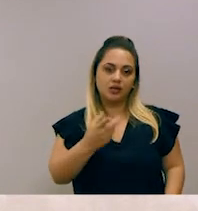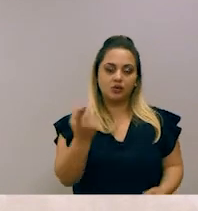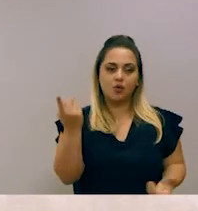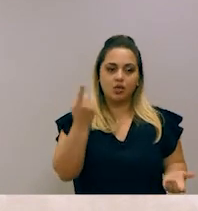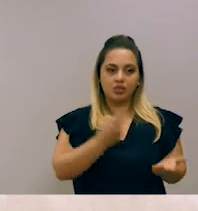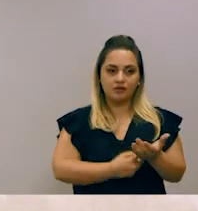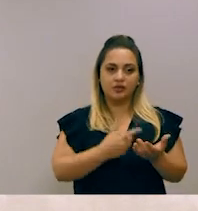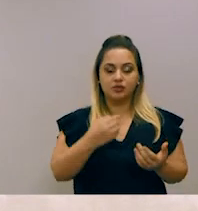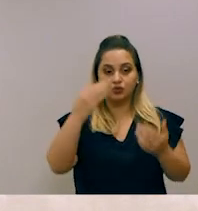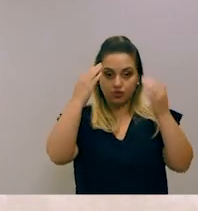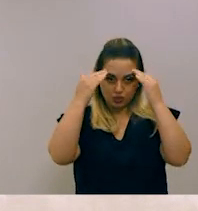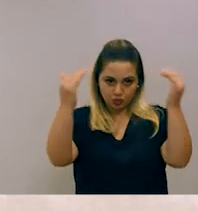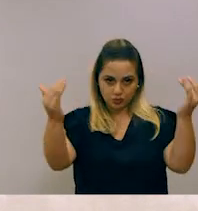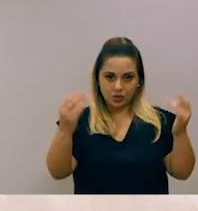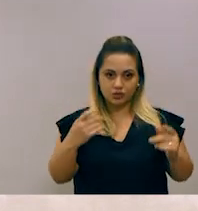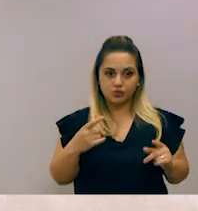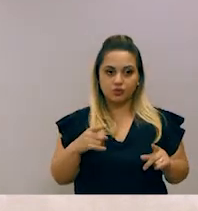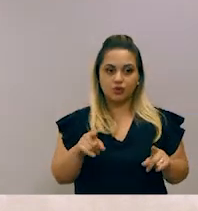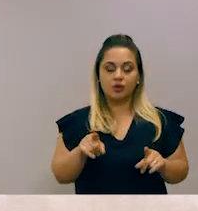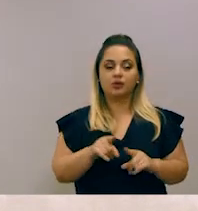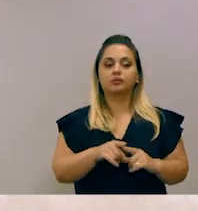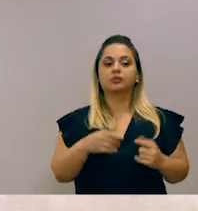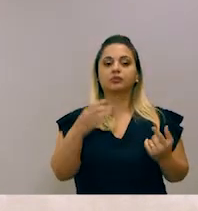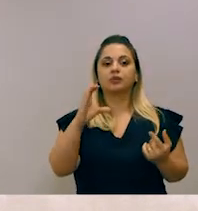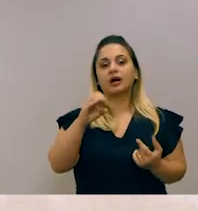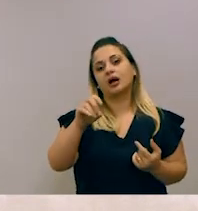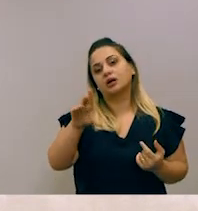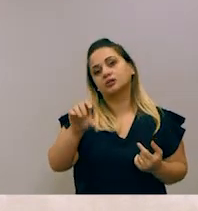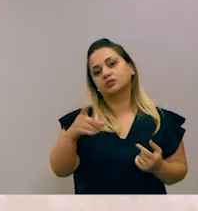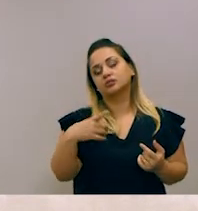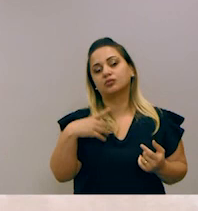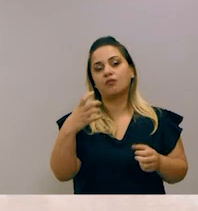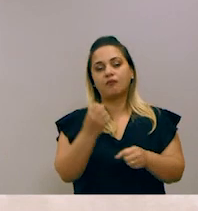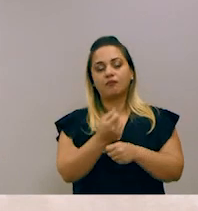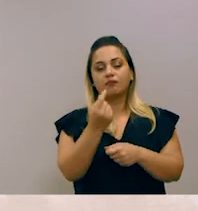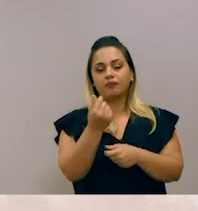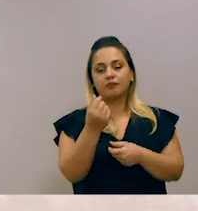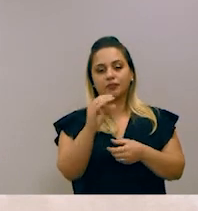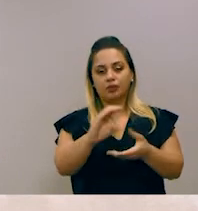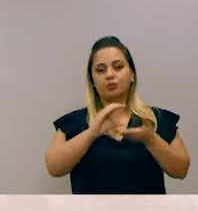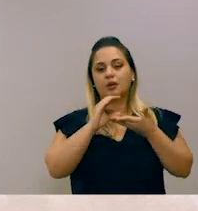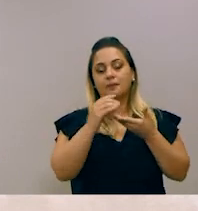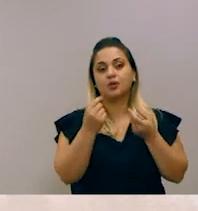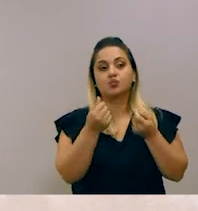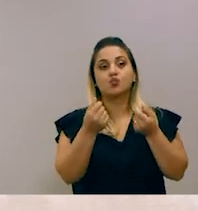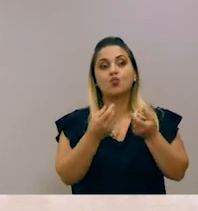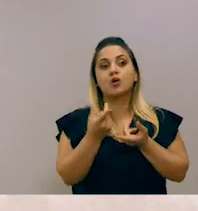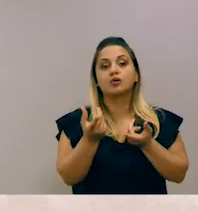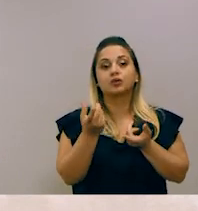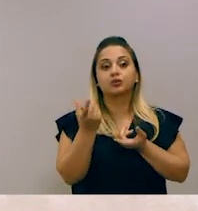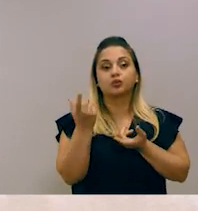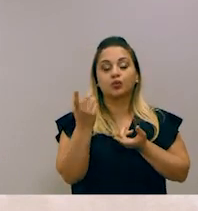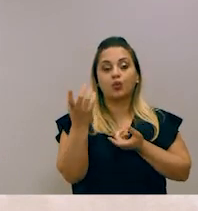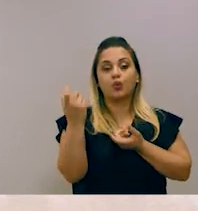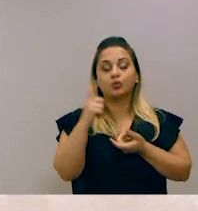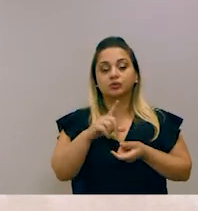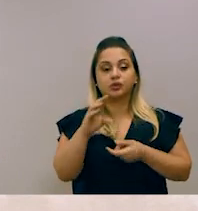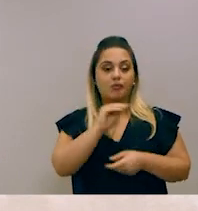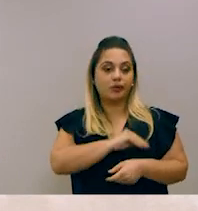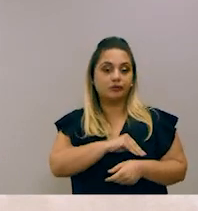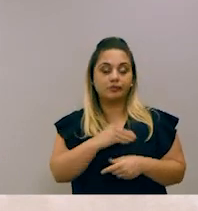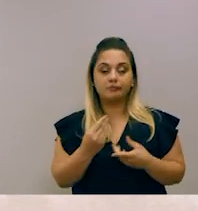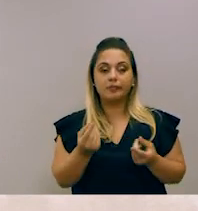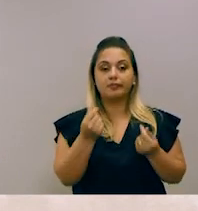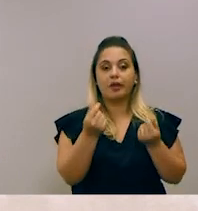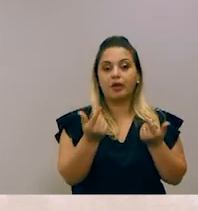the definition of success in the case of gross revenue for the